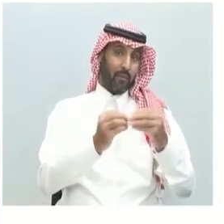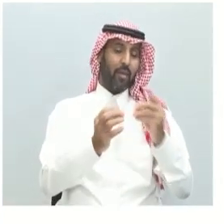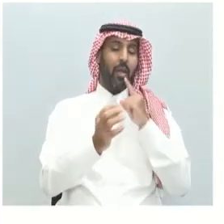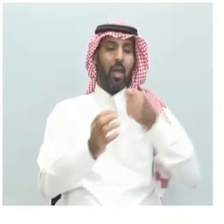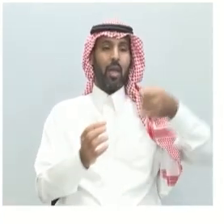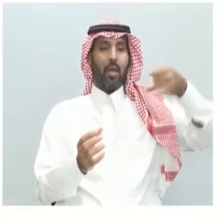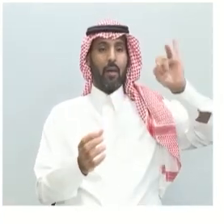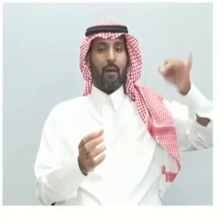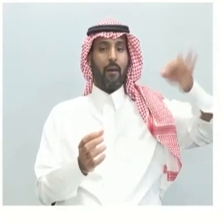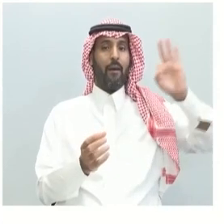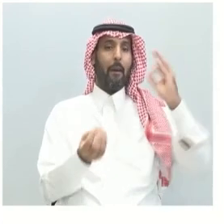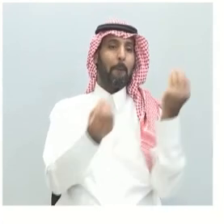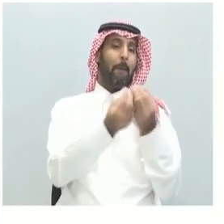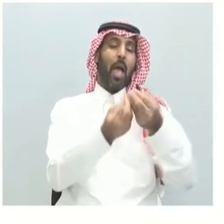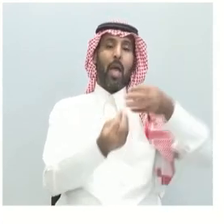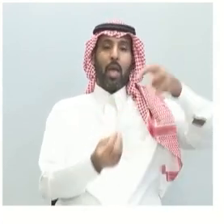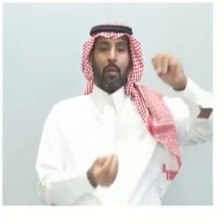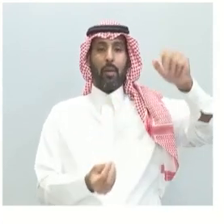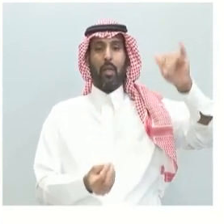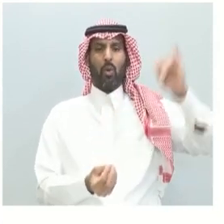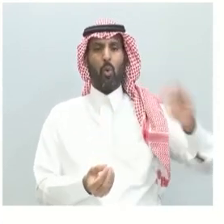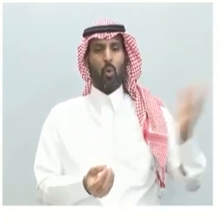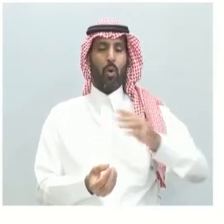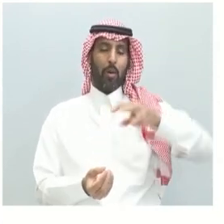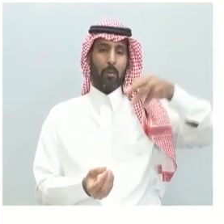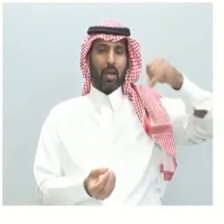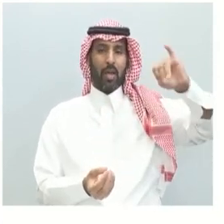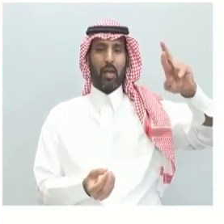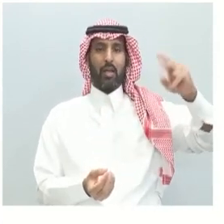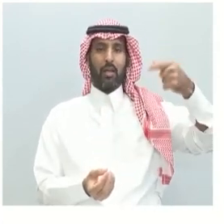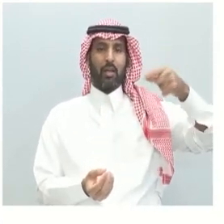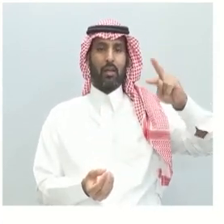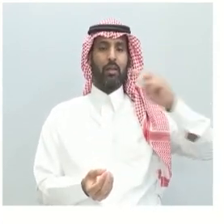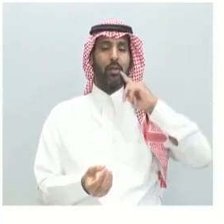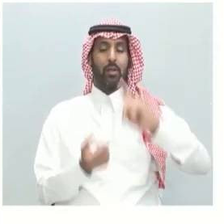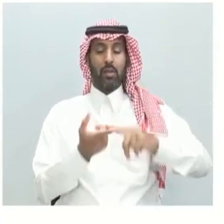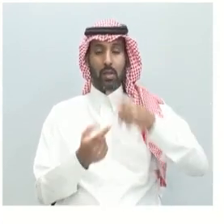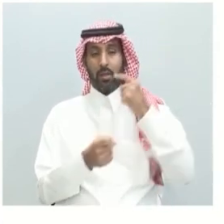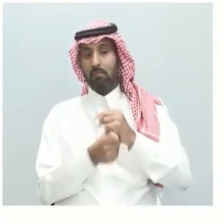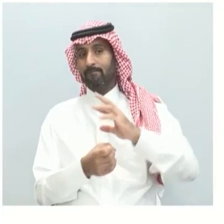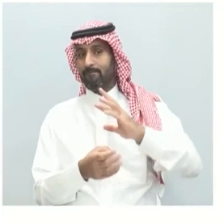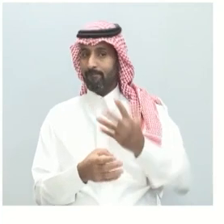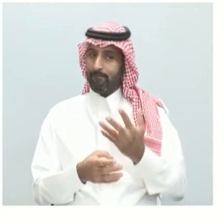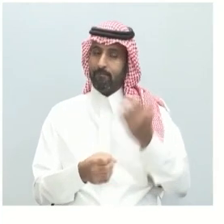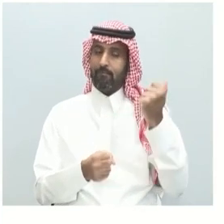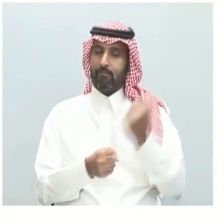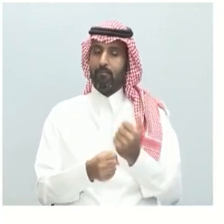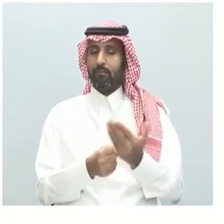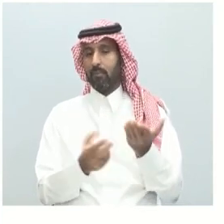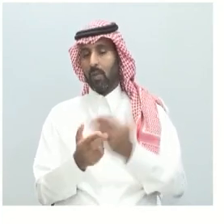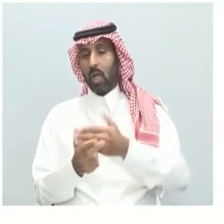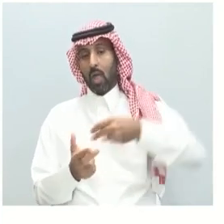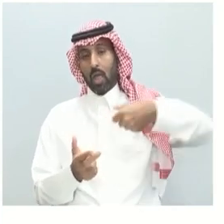if clause plus may and might. The second event is not certain to happen if the event is in the if clause happens. And